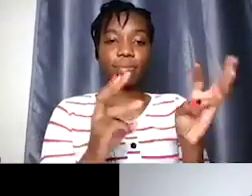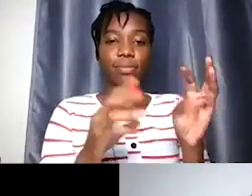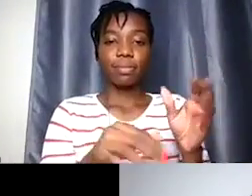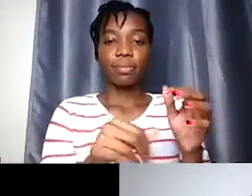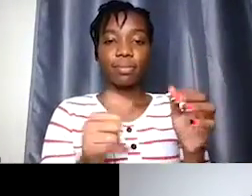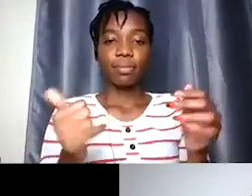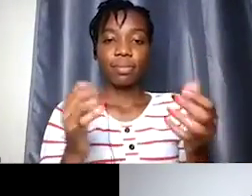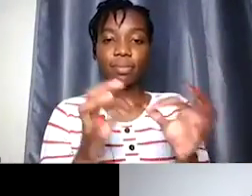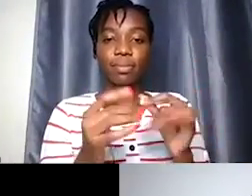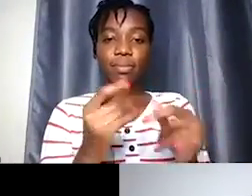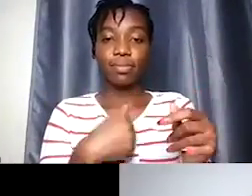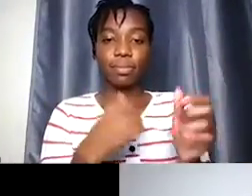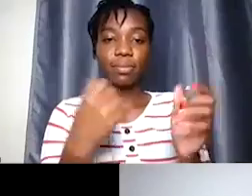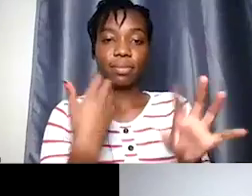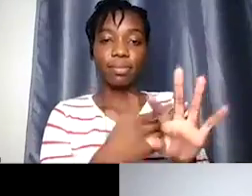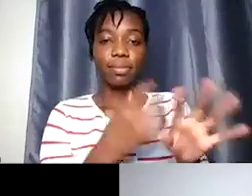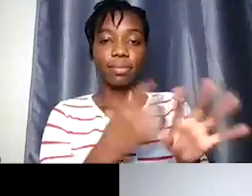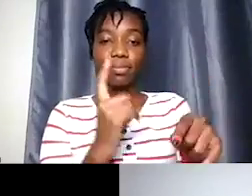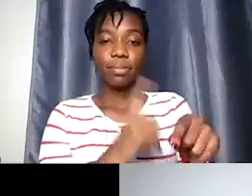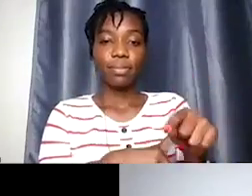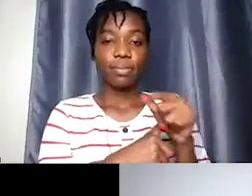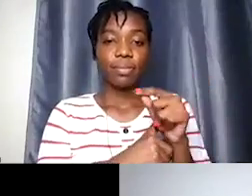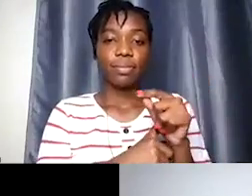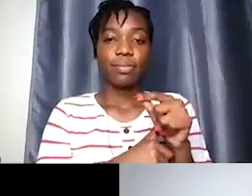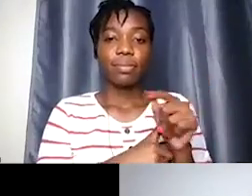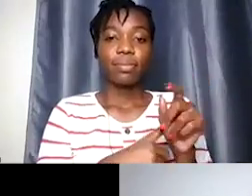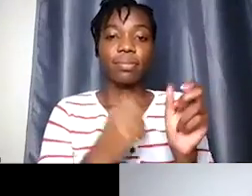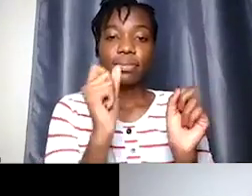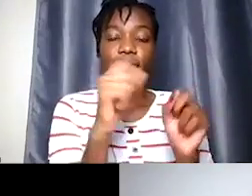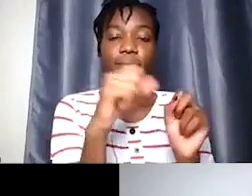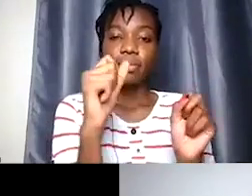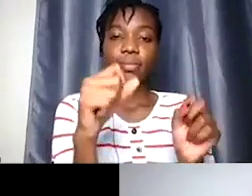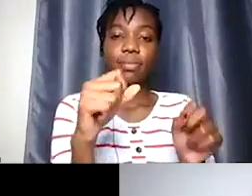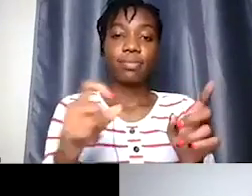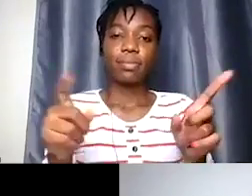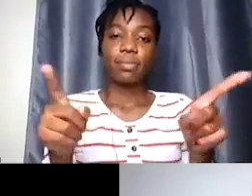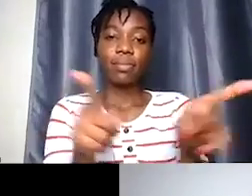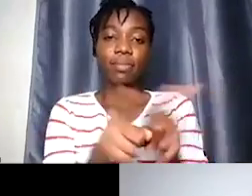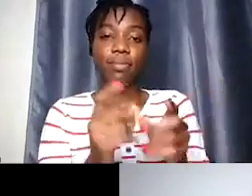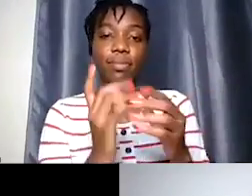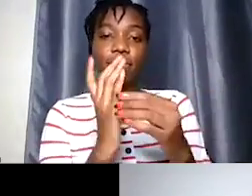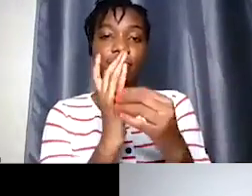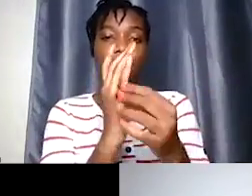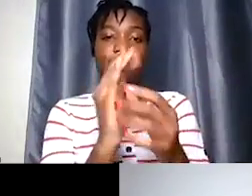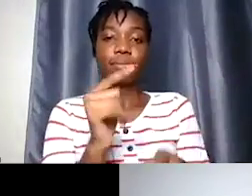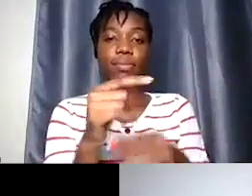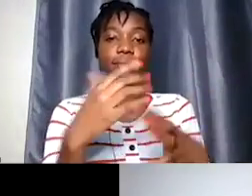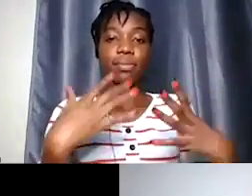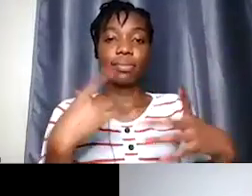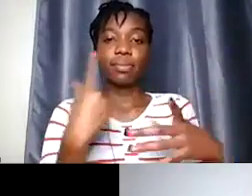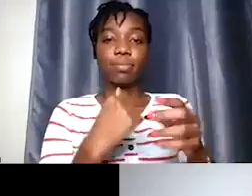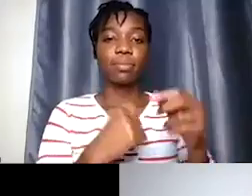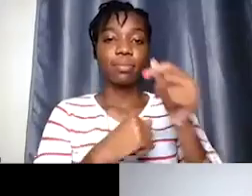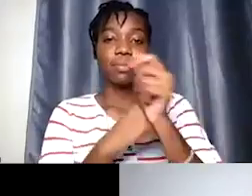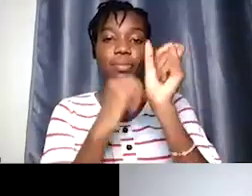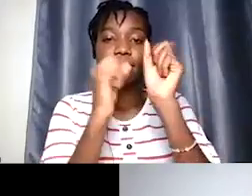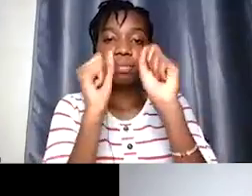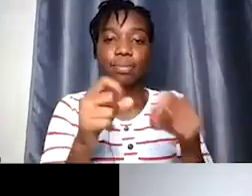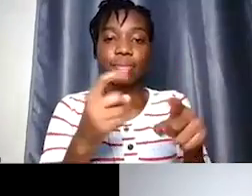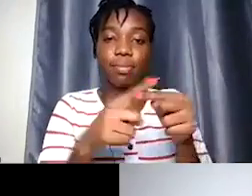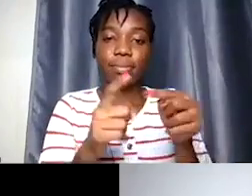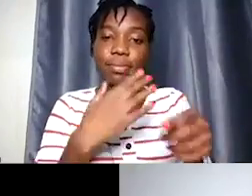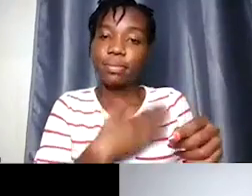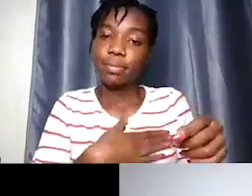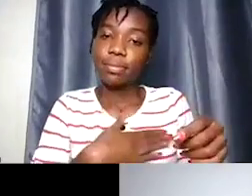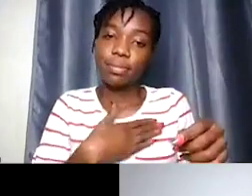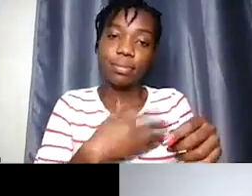going through a hard time, we probably will be able to also direct you to people who can support you. But please go ye